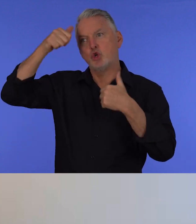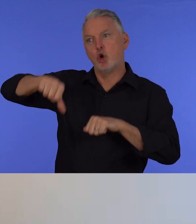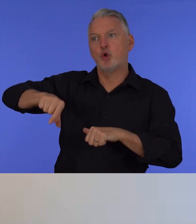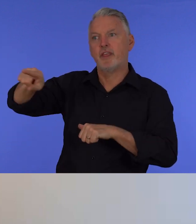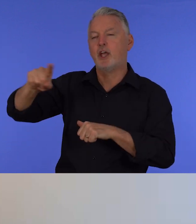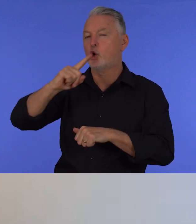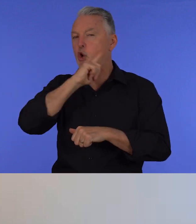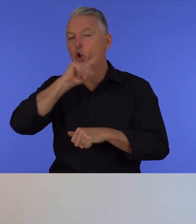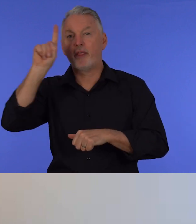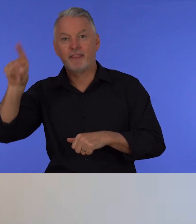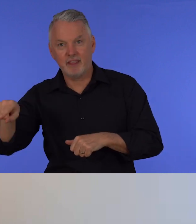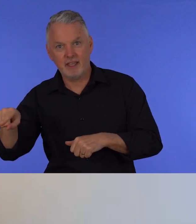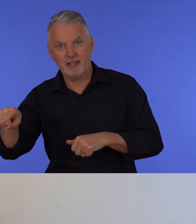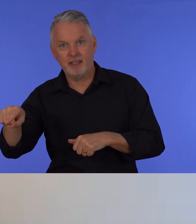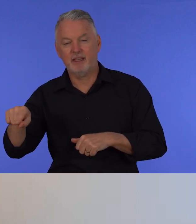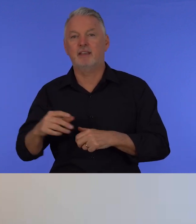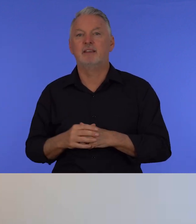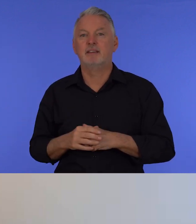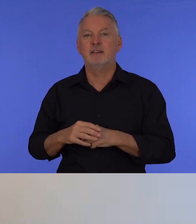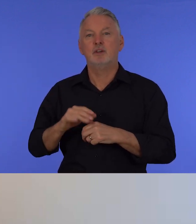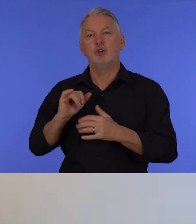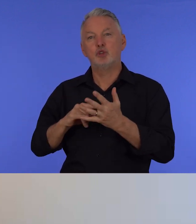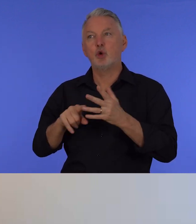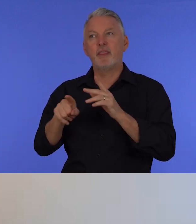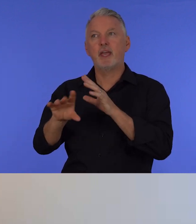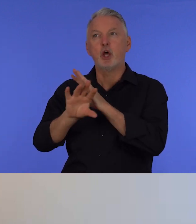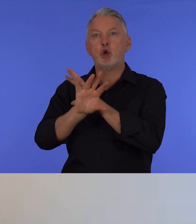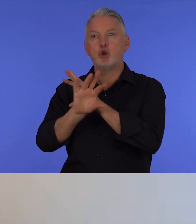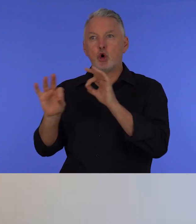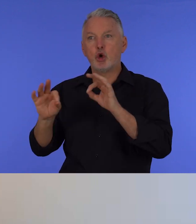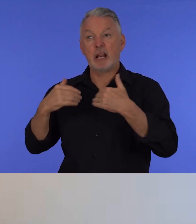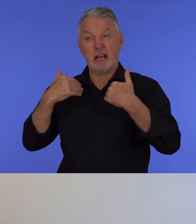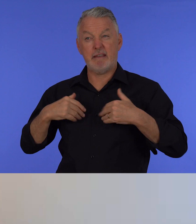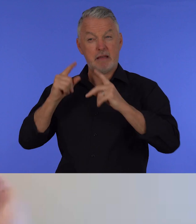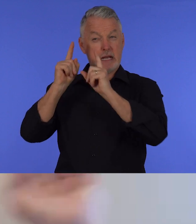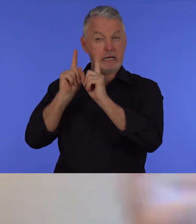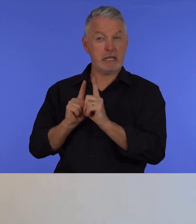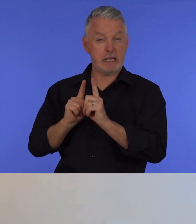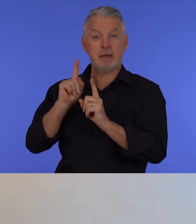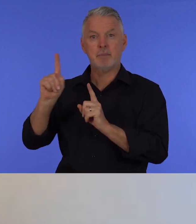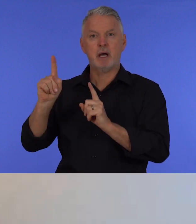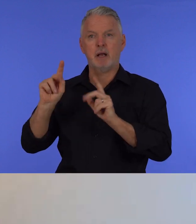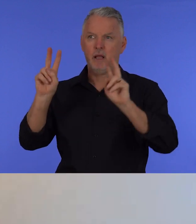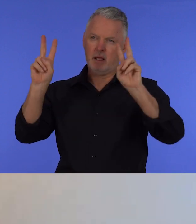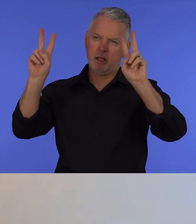to going to swimming, because she knew her friend was going to be at swimming. And